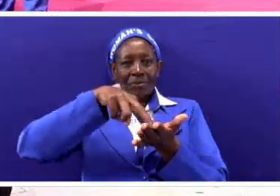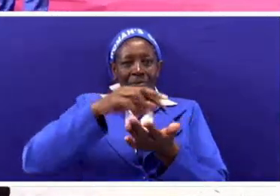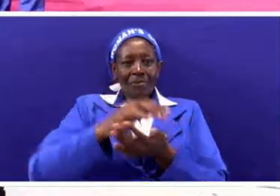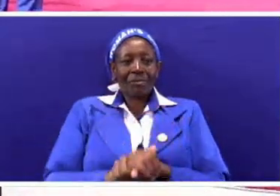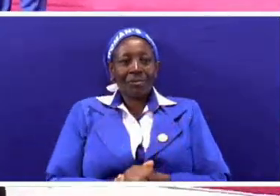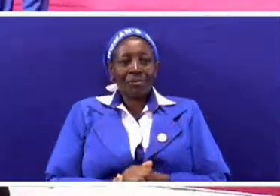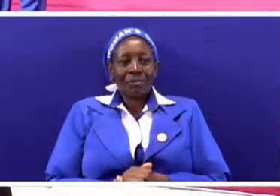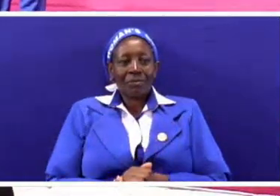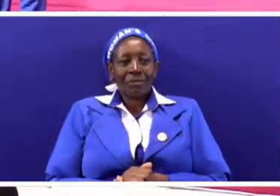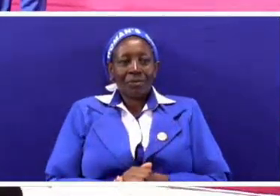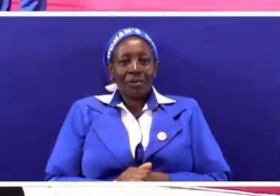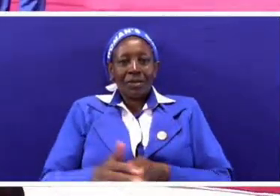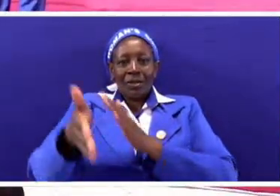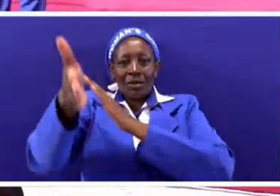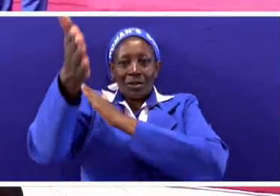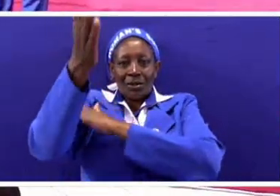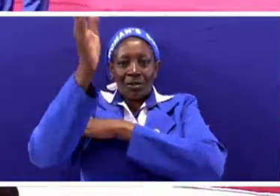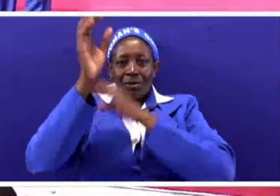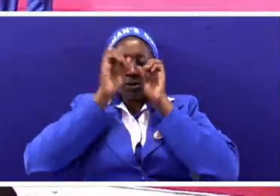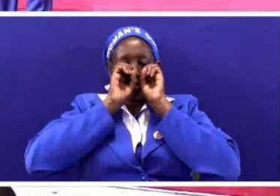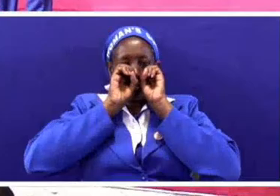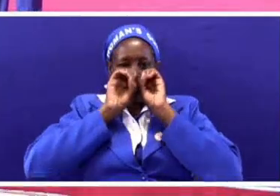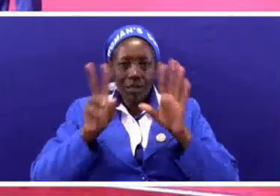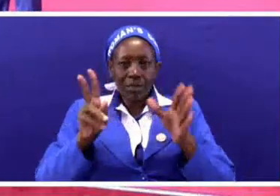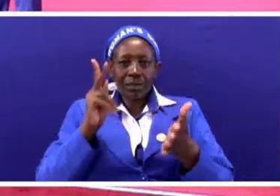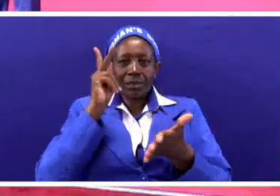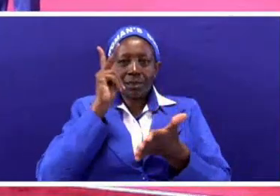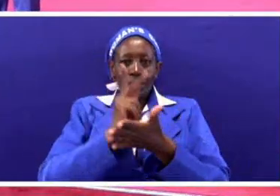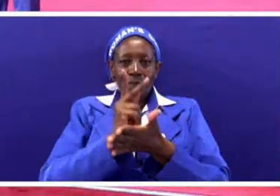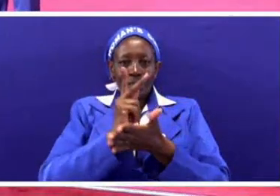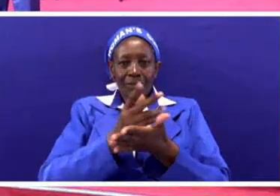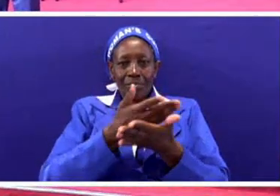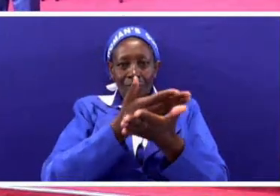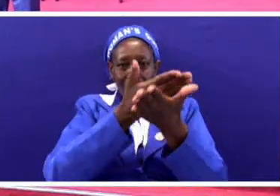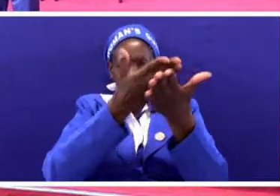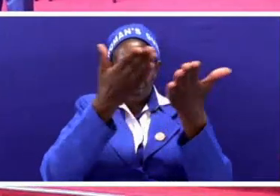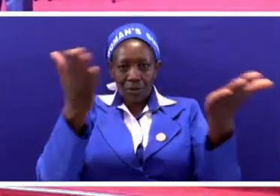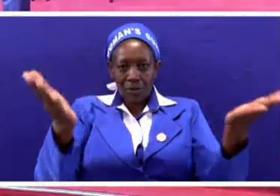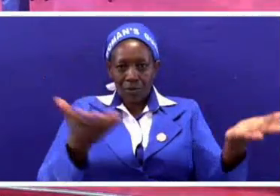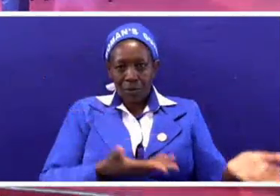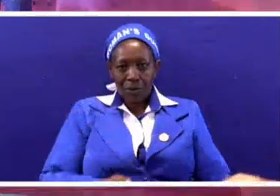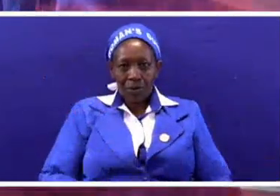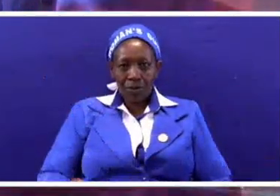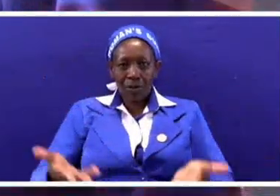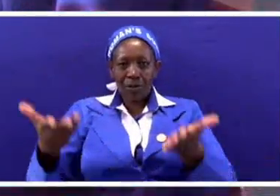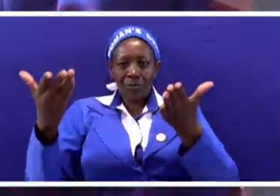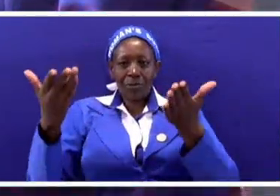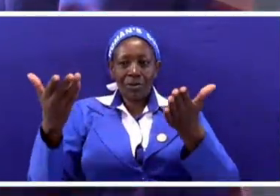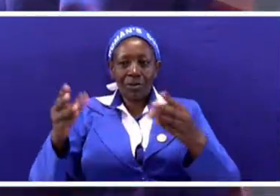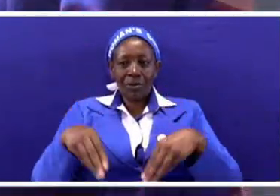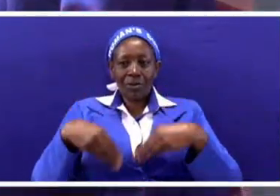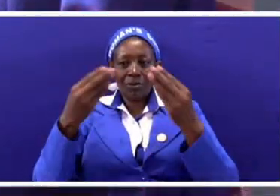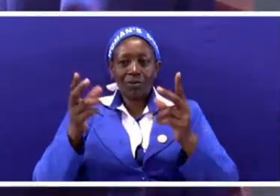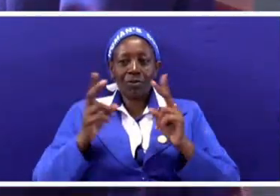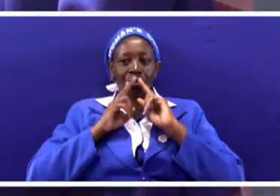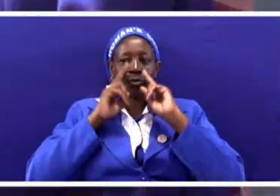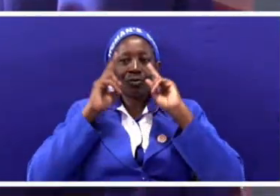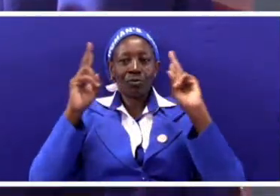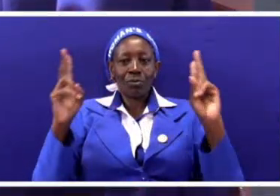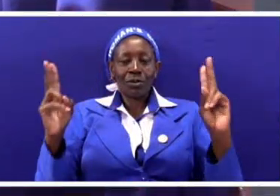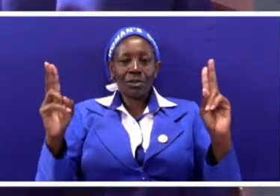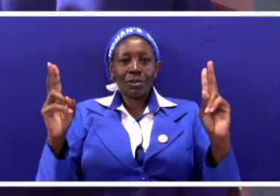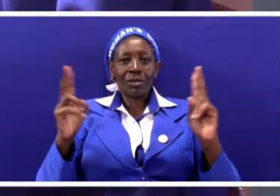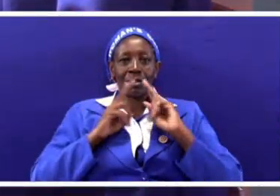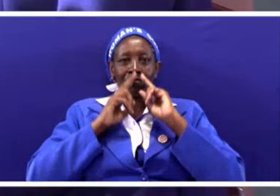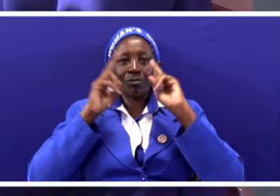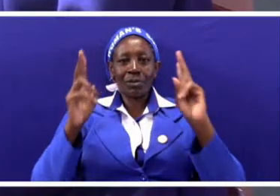May God bless you and keep you. May God lift his countenance upon you and give you peace. That peace that goes